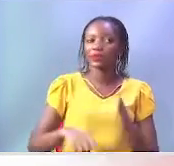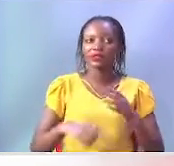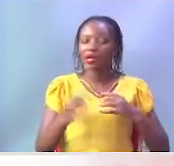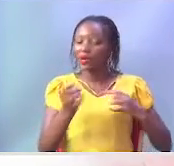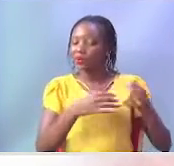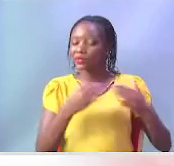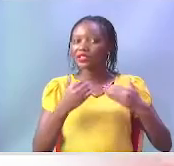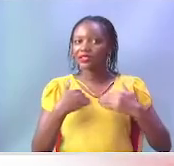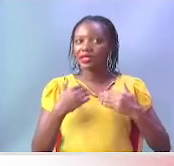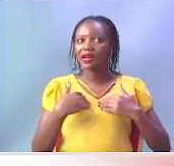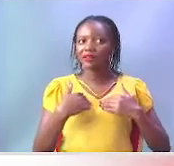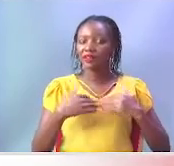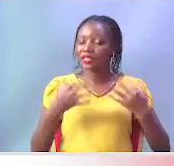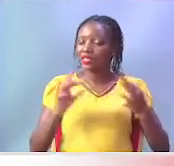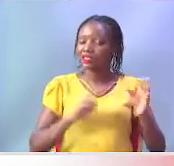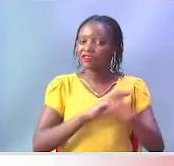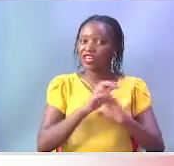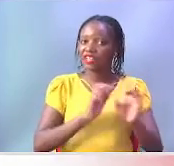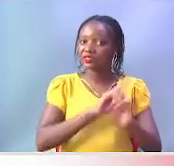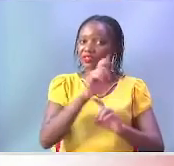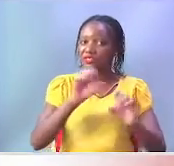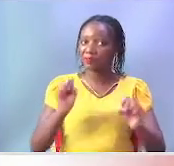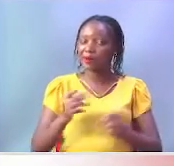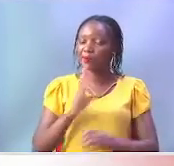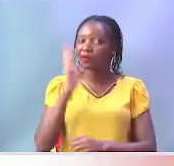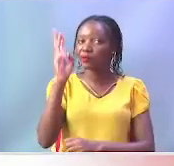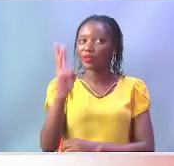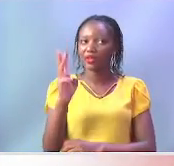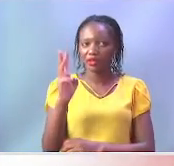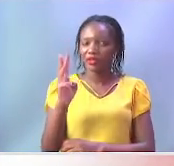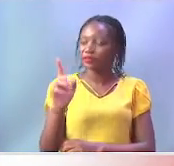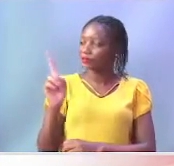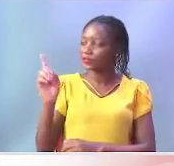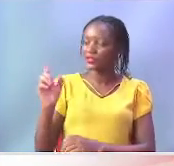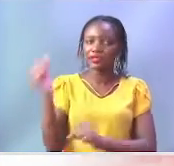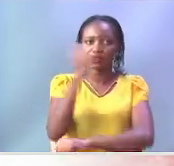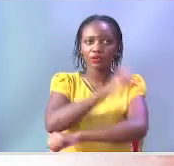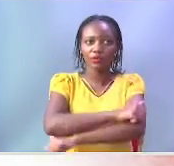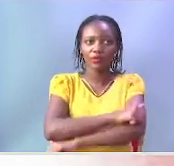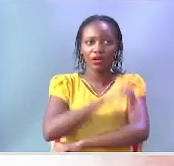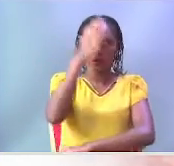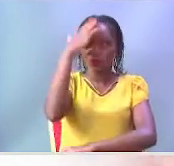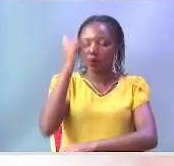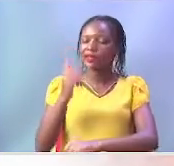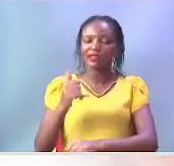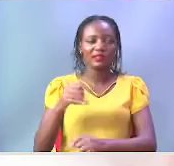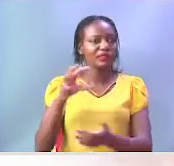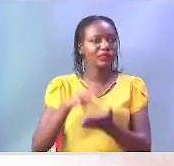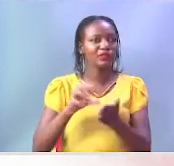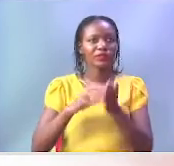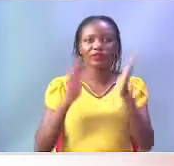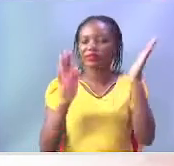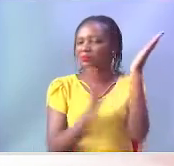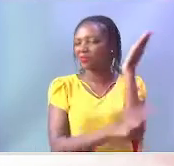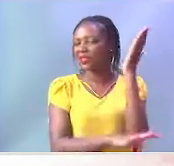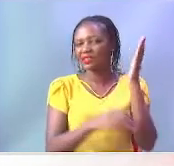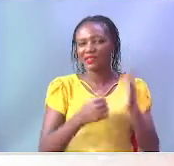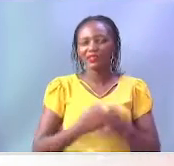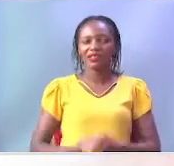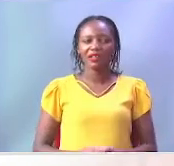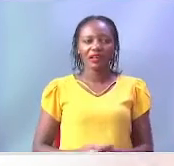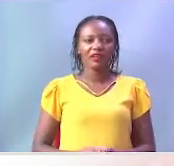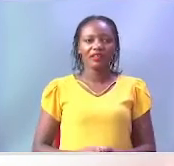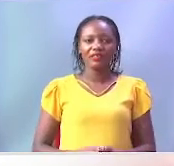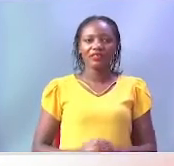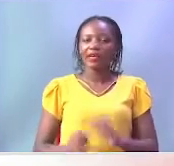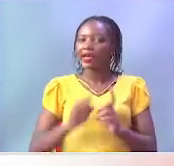concerns on whether the national exams will be administered at the school following the poor state of the school. Bado